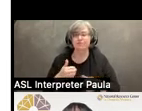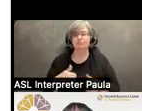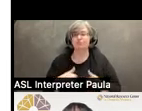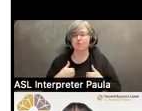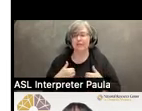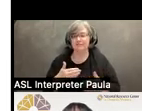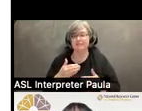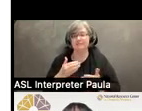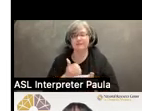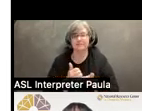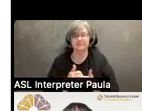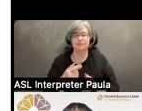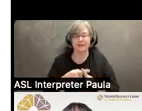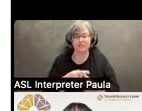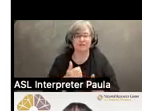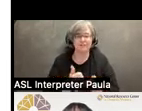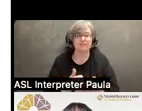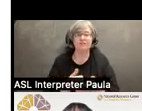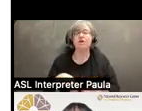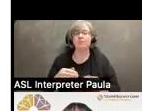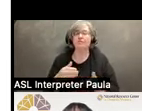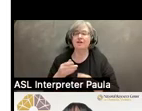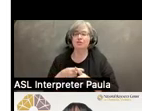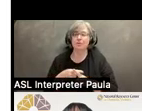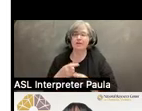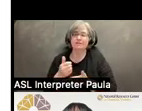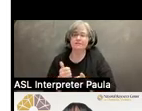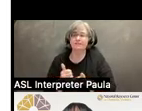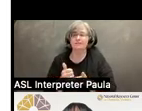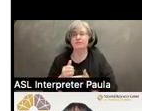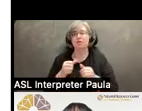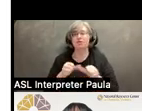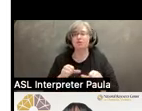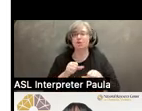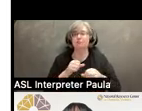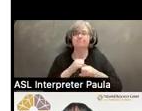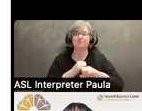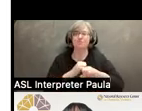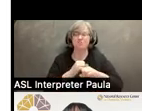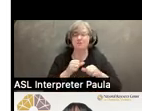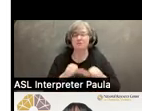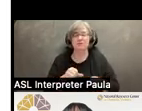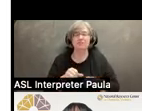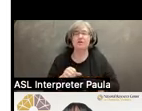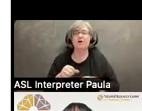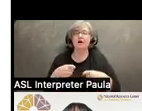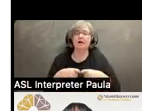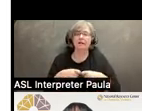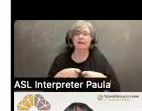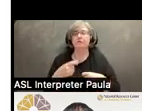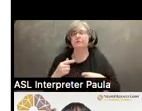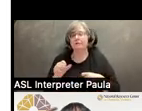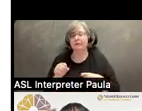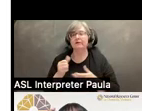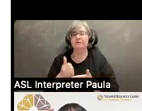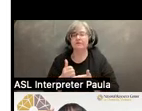through HUD, and it provides rental assistance, security deposits, utility deposits, and/or utility